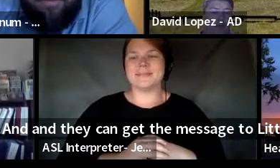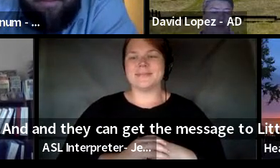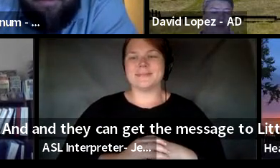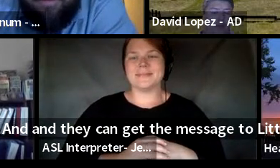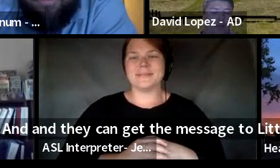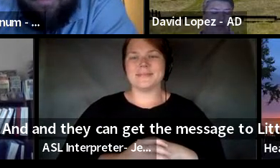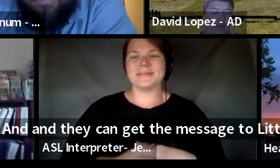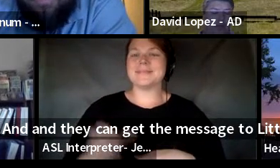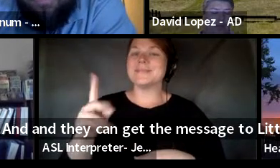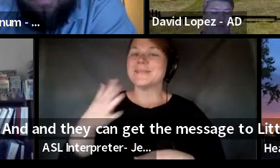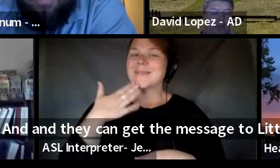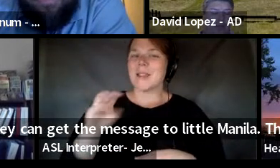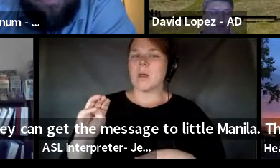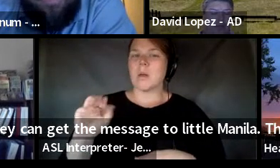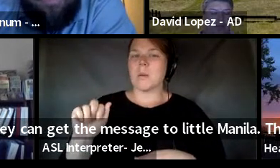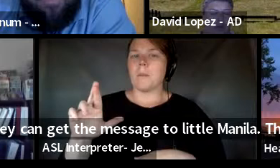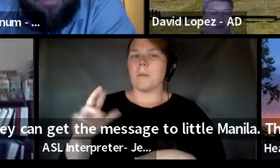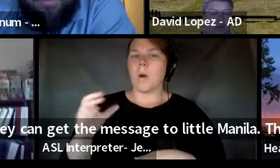Thank you so much, Marco.